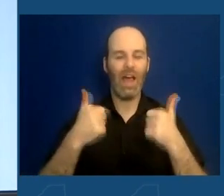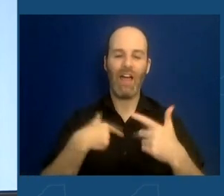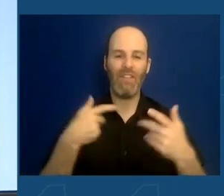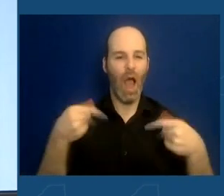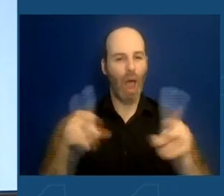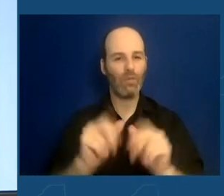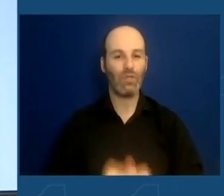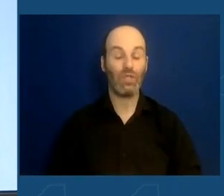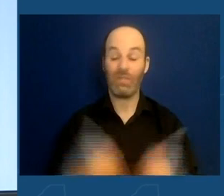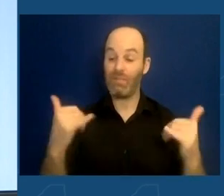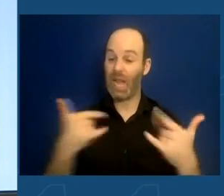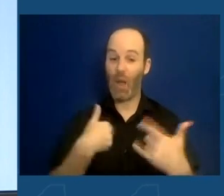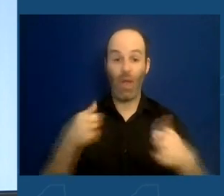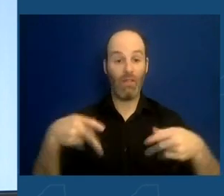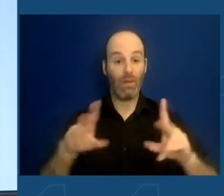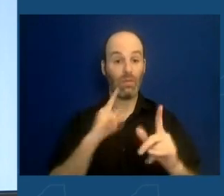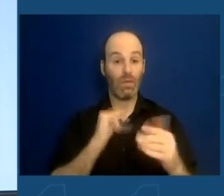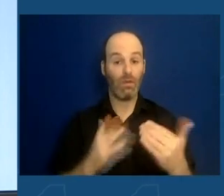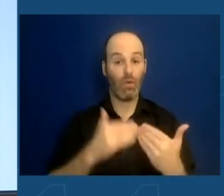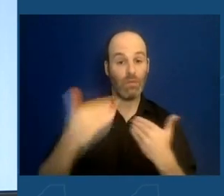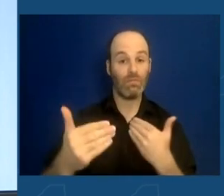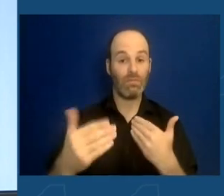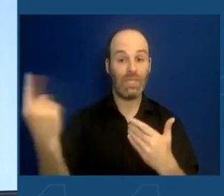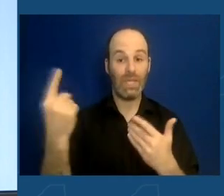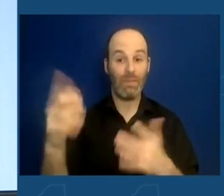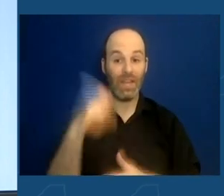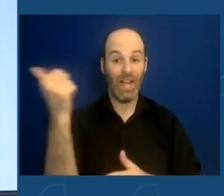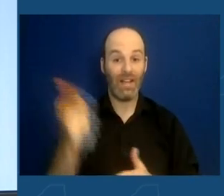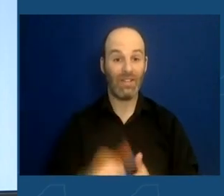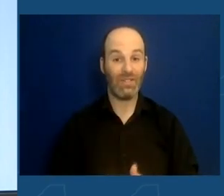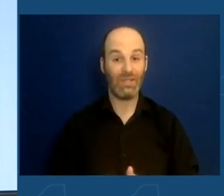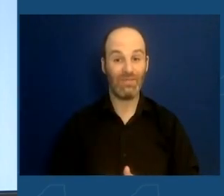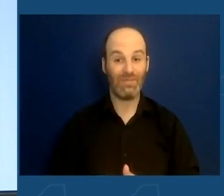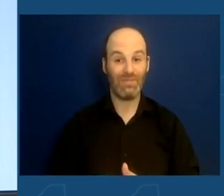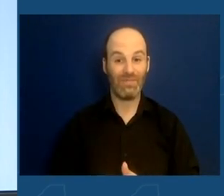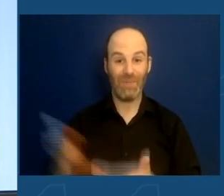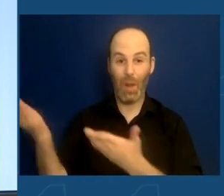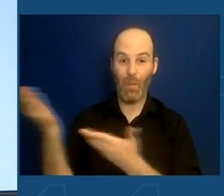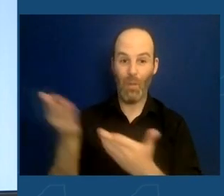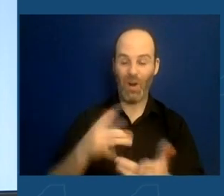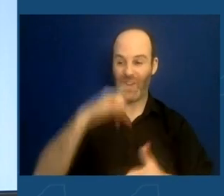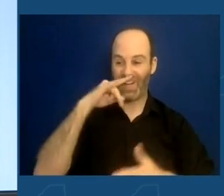opportunity to do something else. Bring our kids here in the wintertime,